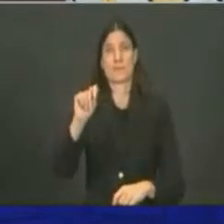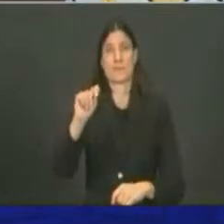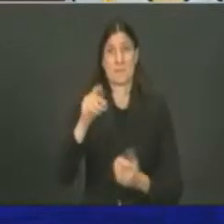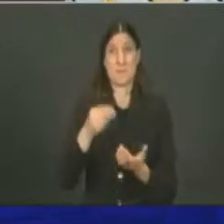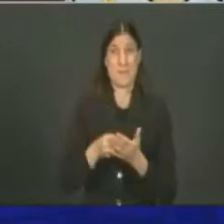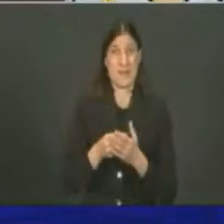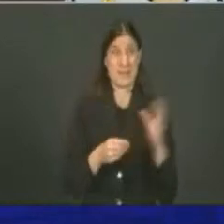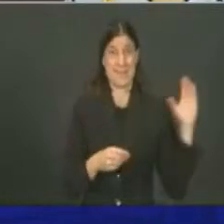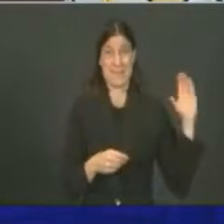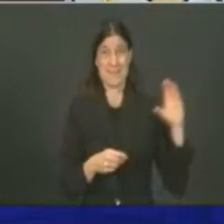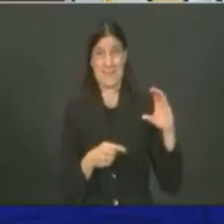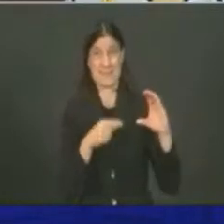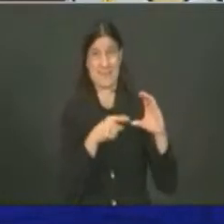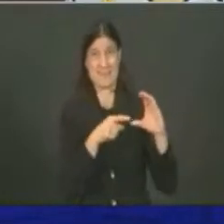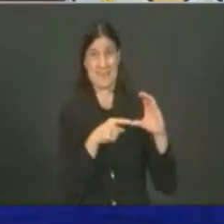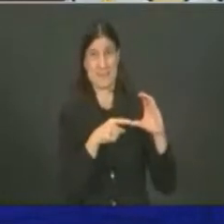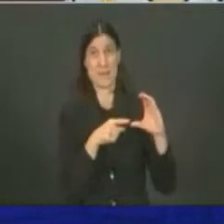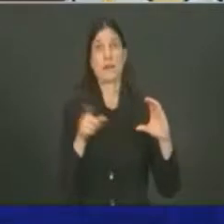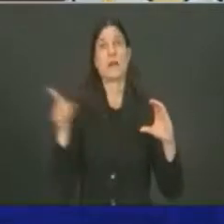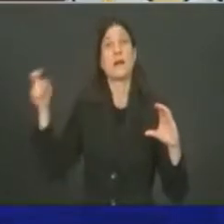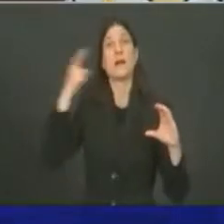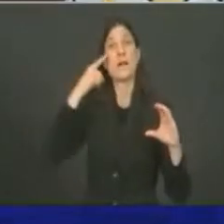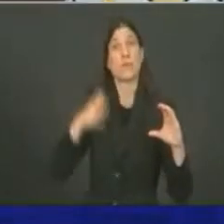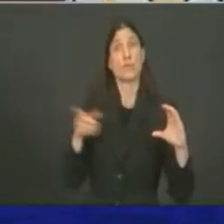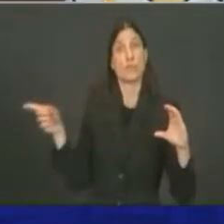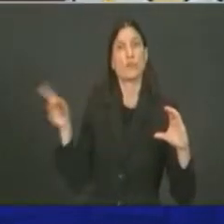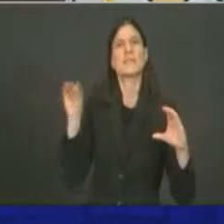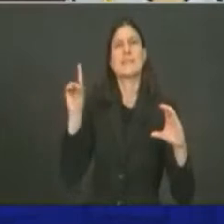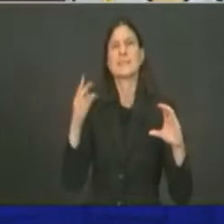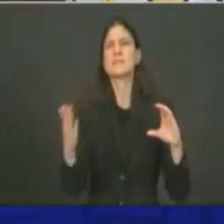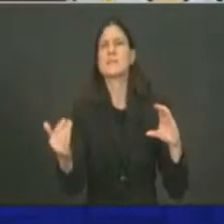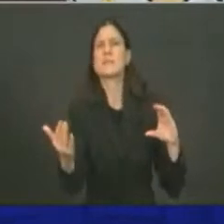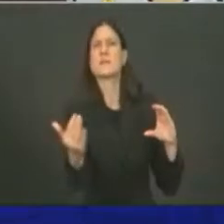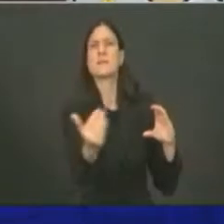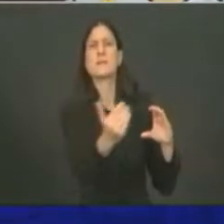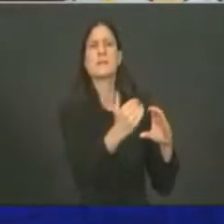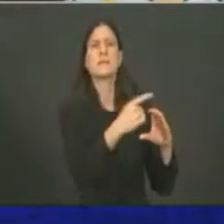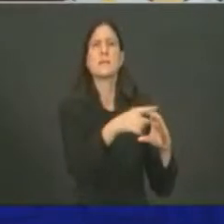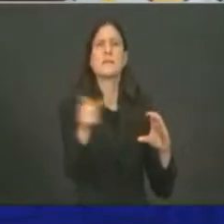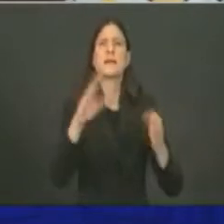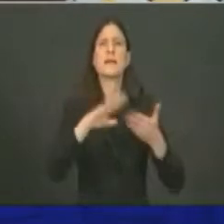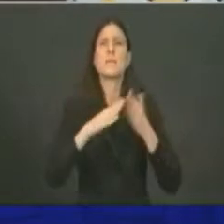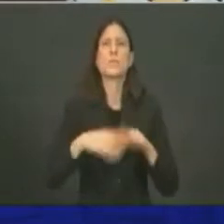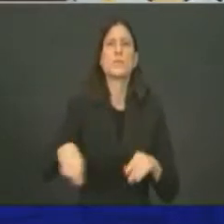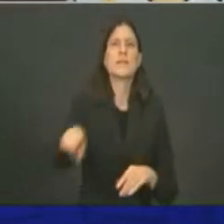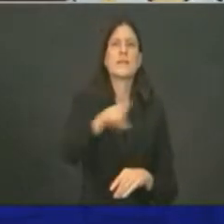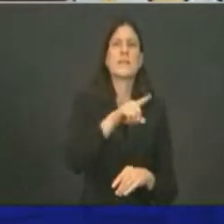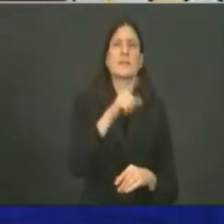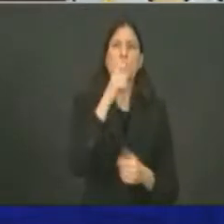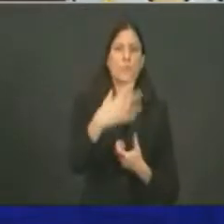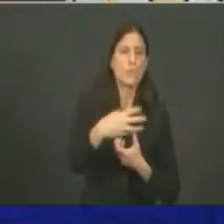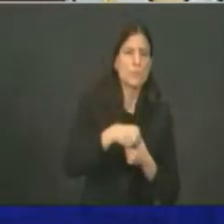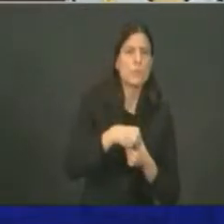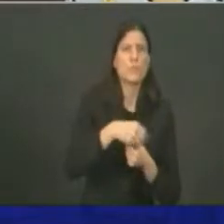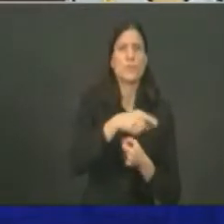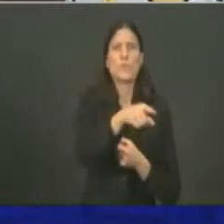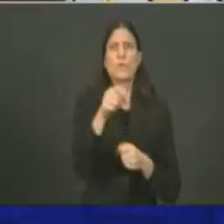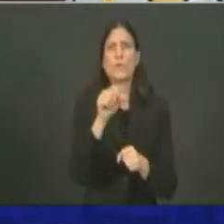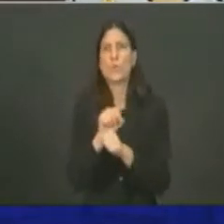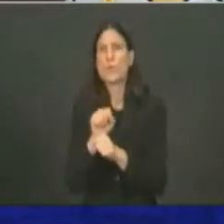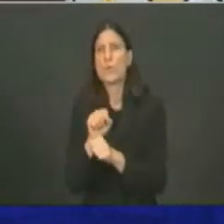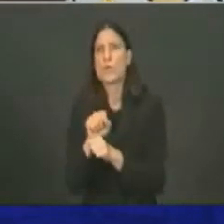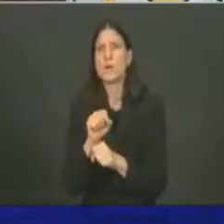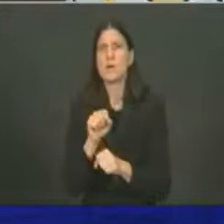specifically included event professionals in the program. Over 1,500 checks have now been mailed out or deposits